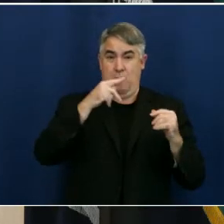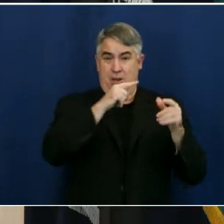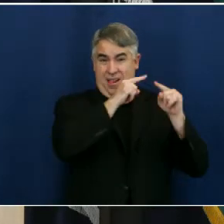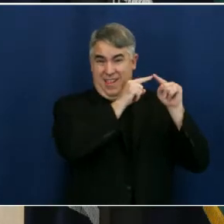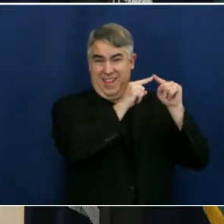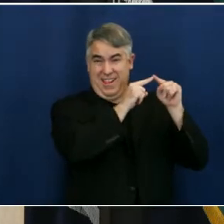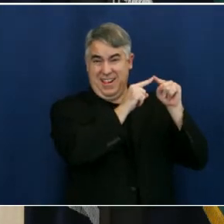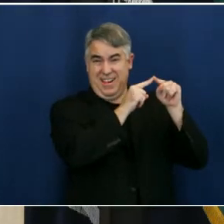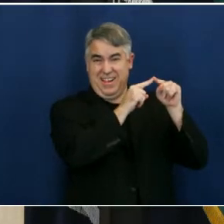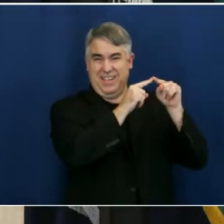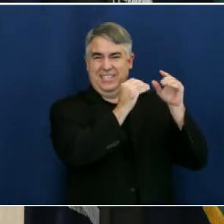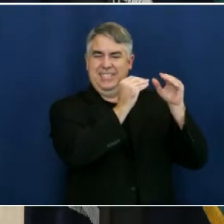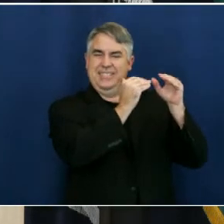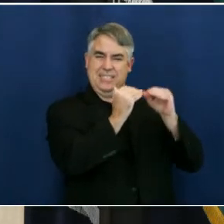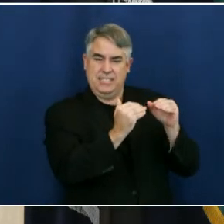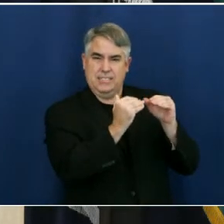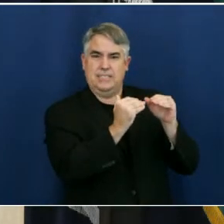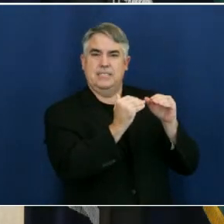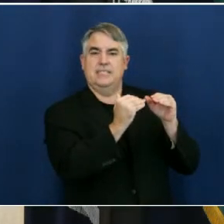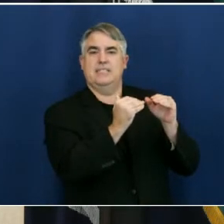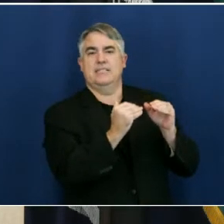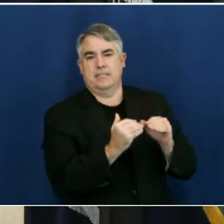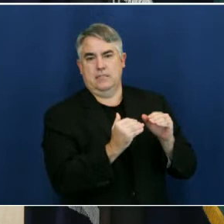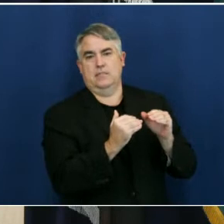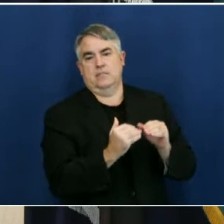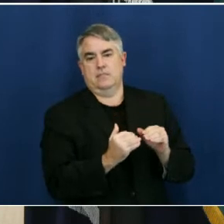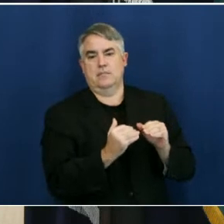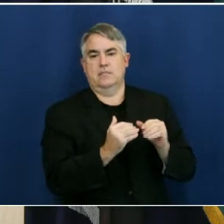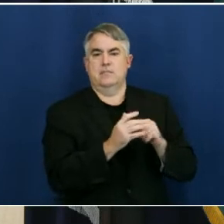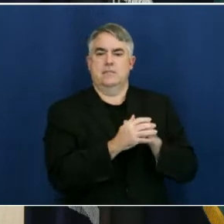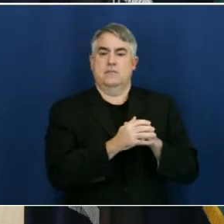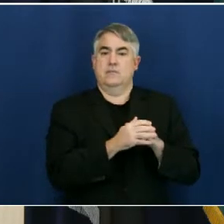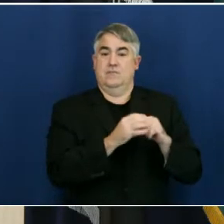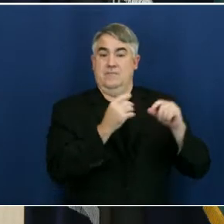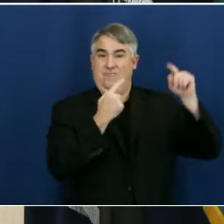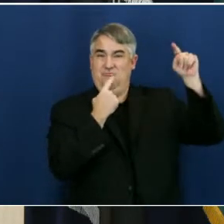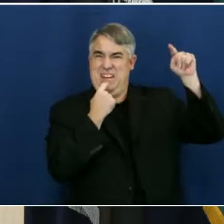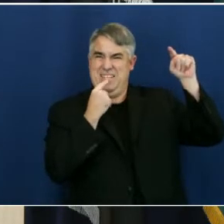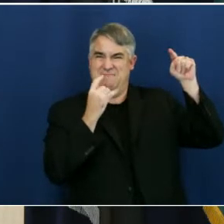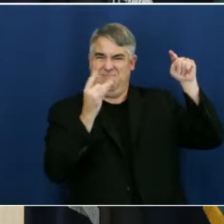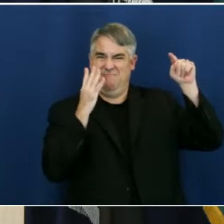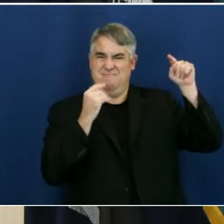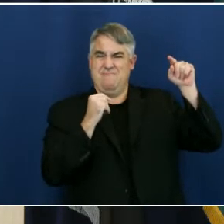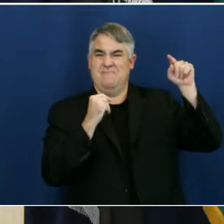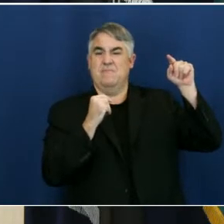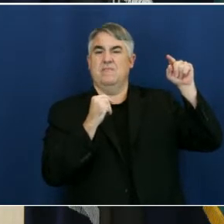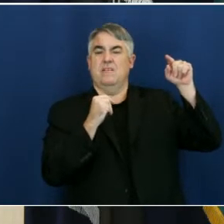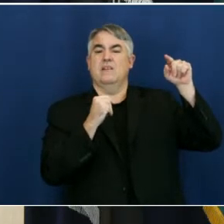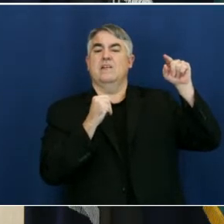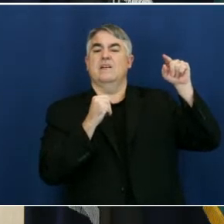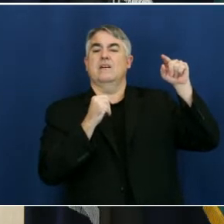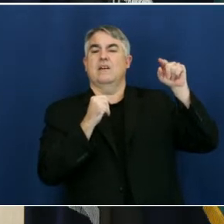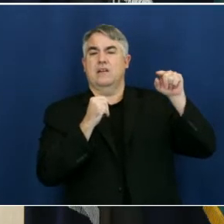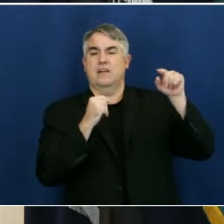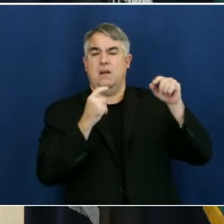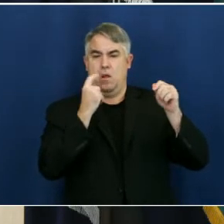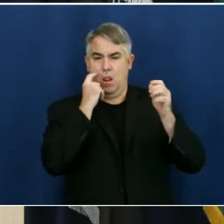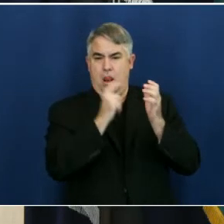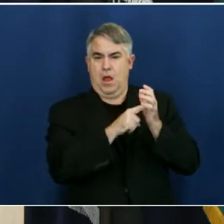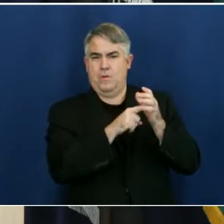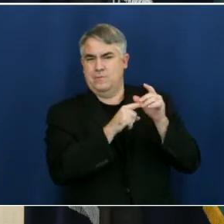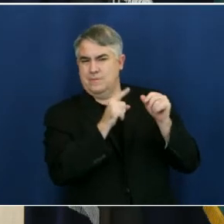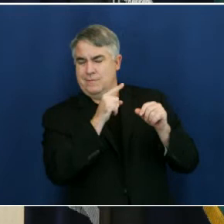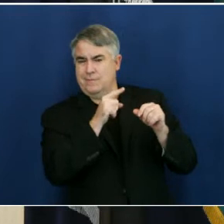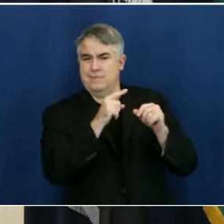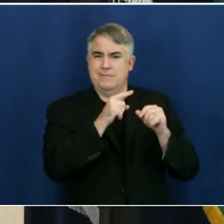and we have a considerable ways to go in terms of our case counts. This does provide some measure of certainty. I think we're familiar with the